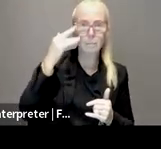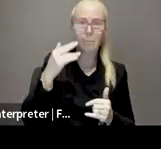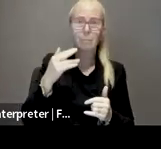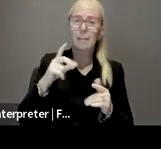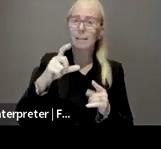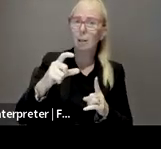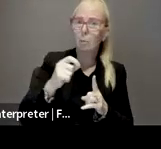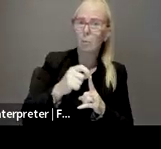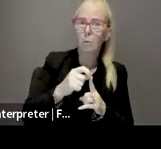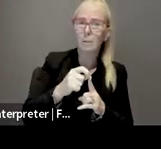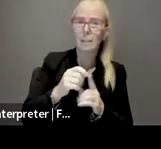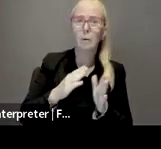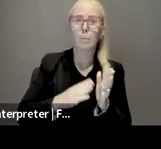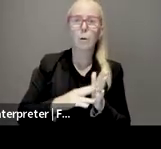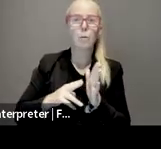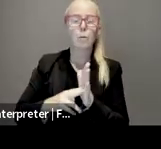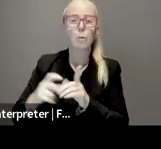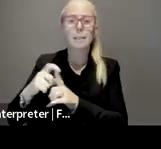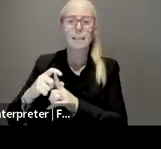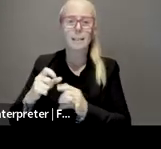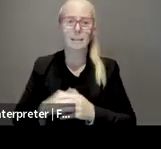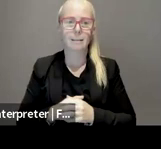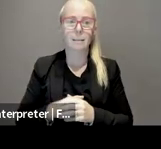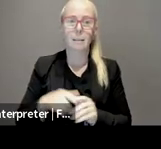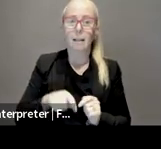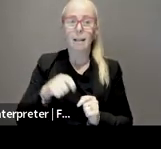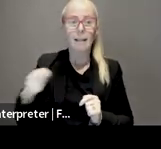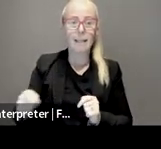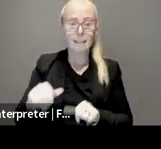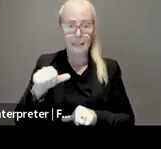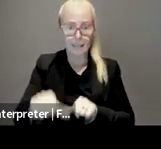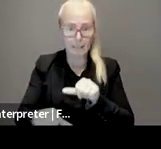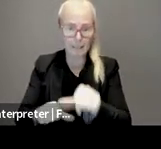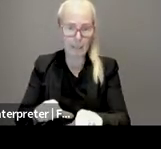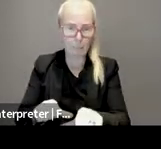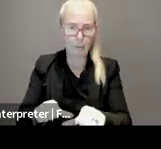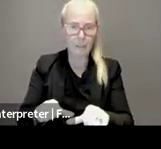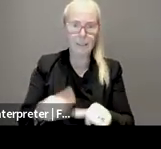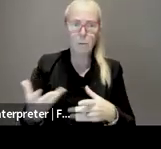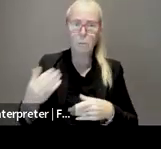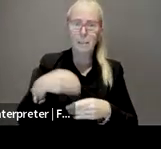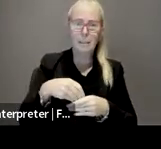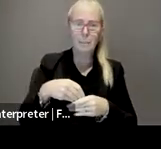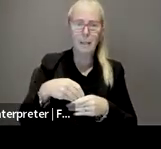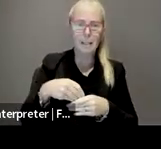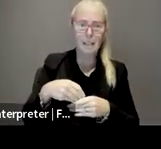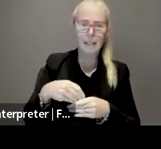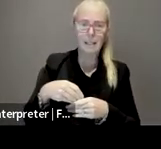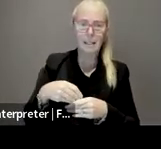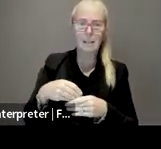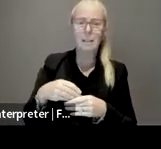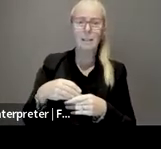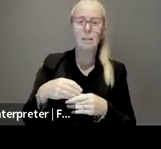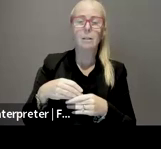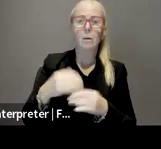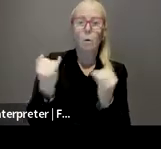step is to participate in Stone & Chalk's AI Sprint competition and further develop our MVP in preparation to taking it to market.